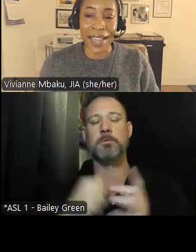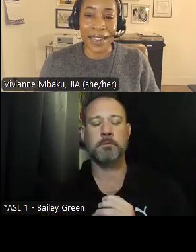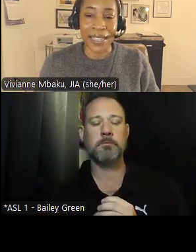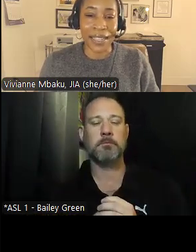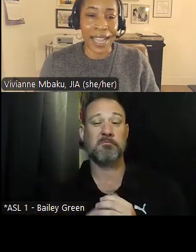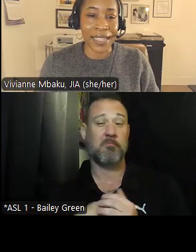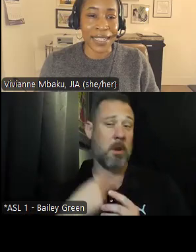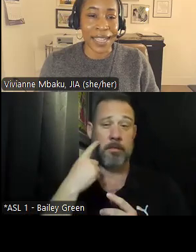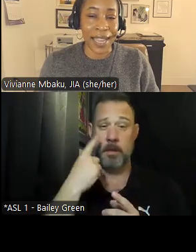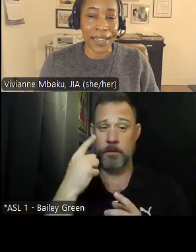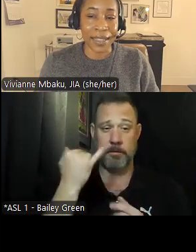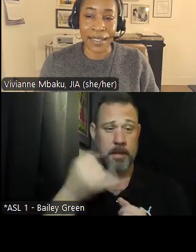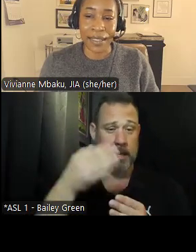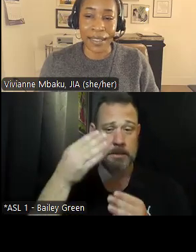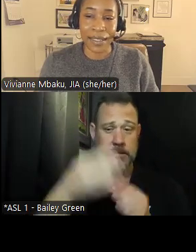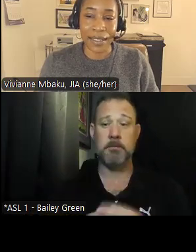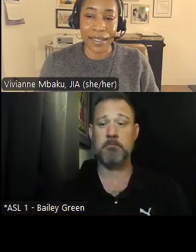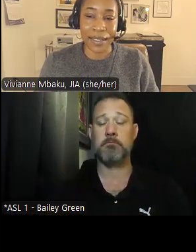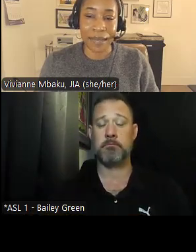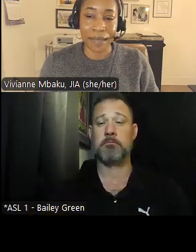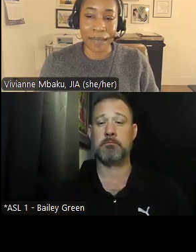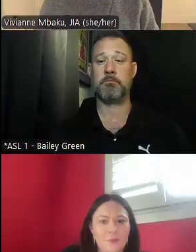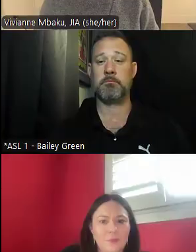think that is the last slide.